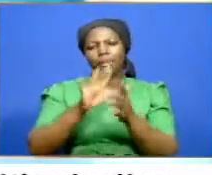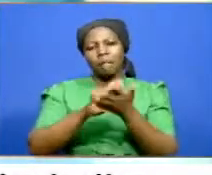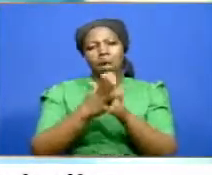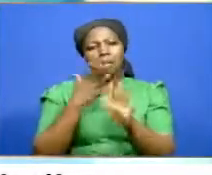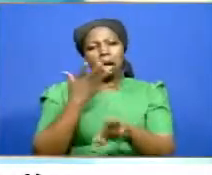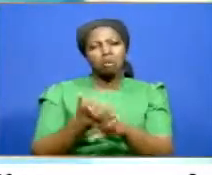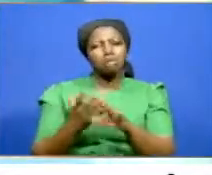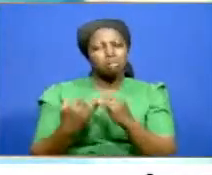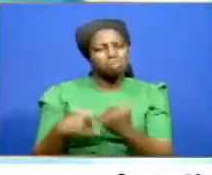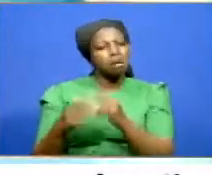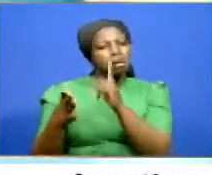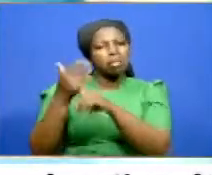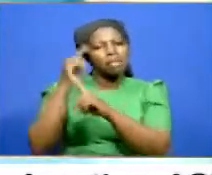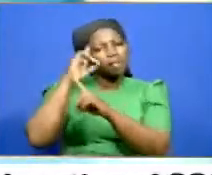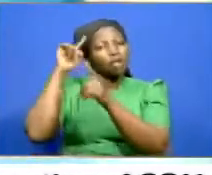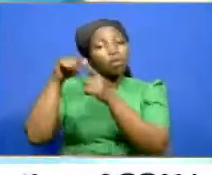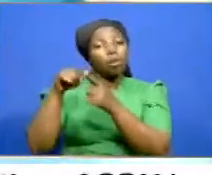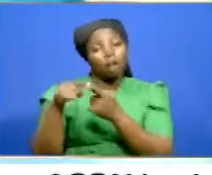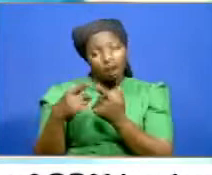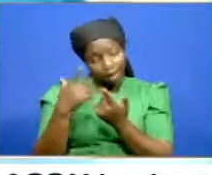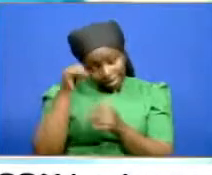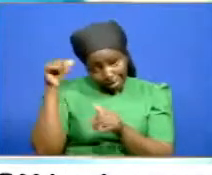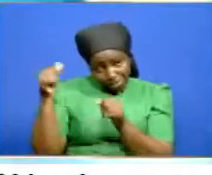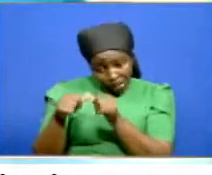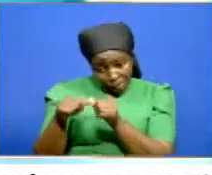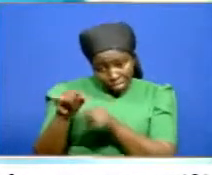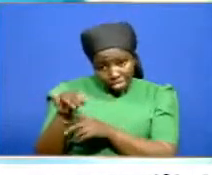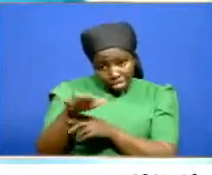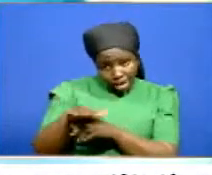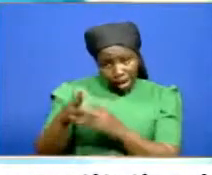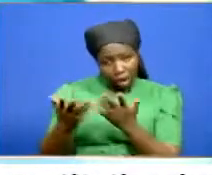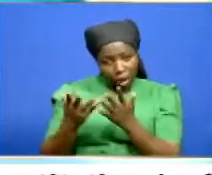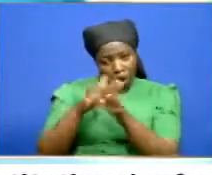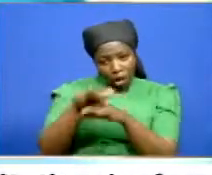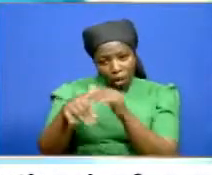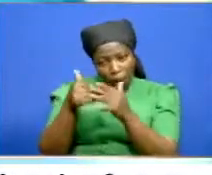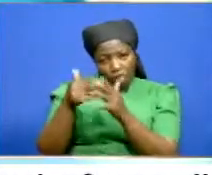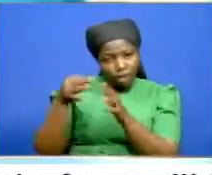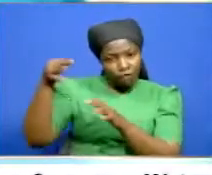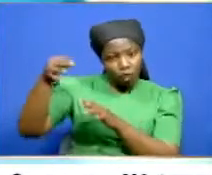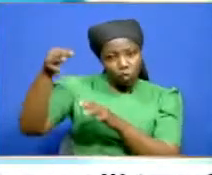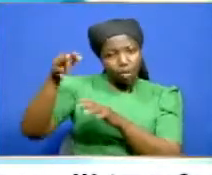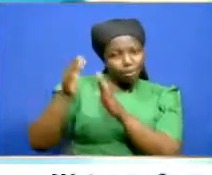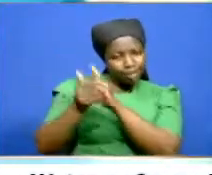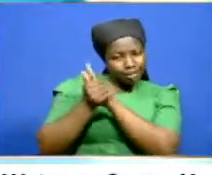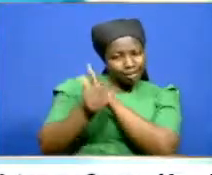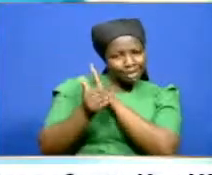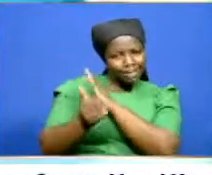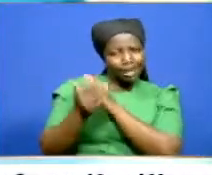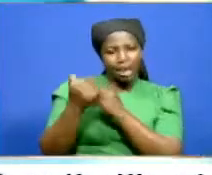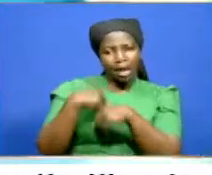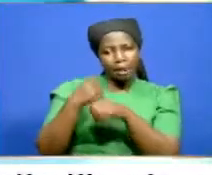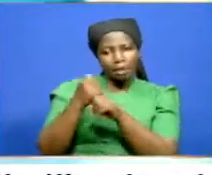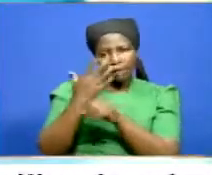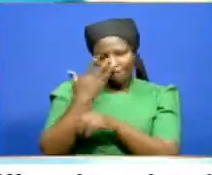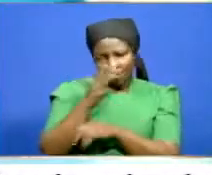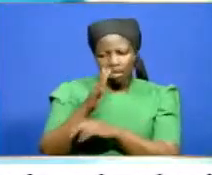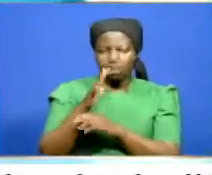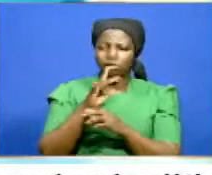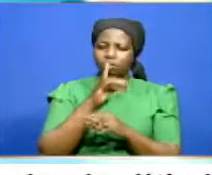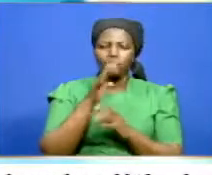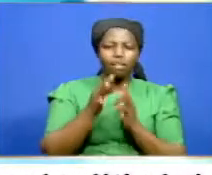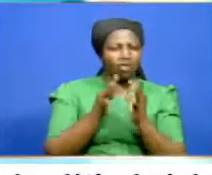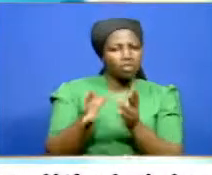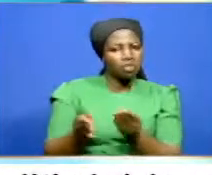goals. And you remember, this is where all the future talents are being are being made. Mm-hmm. So if at all we don't